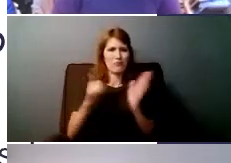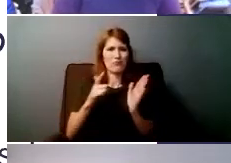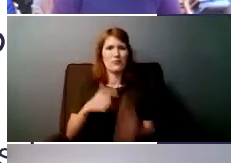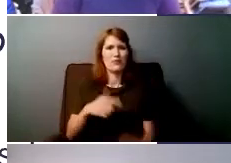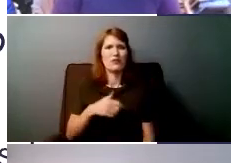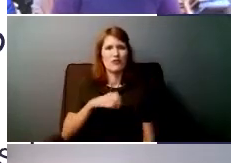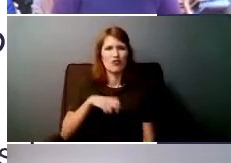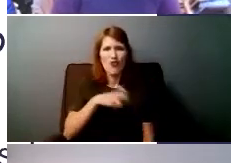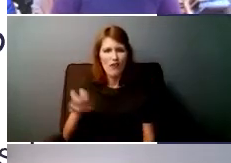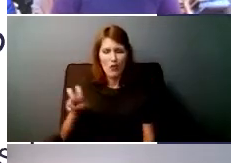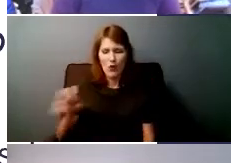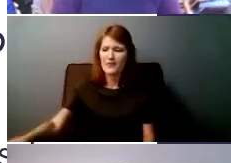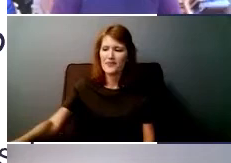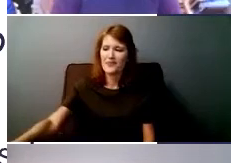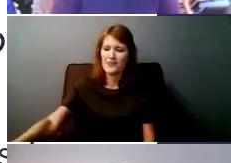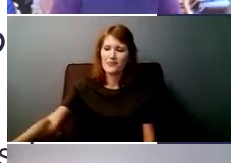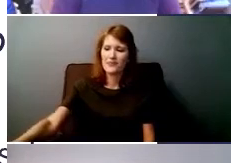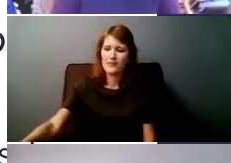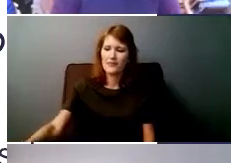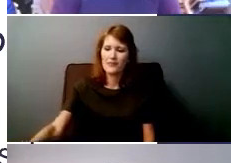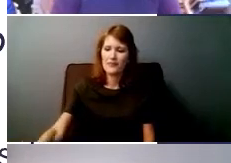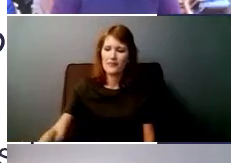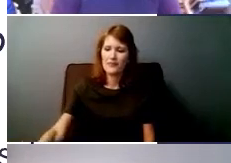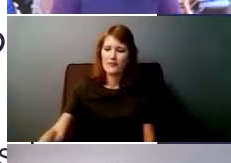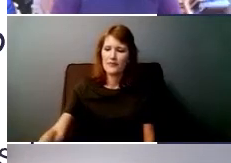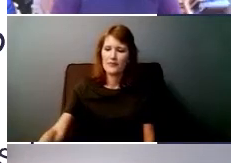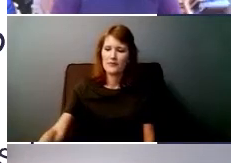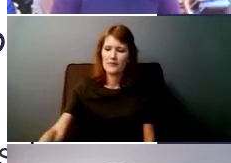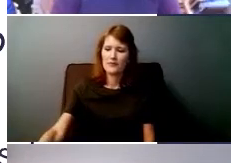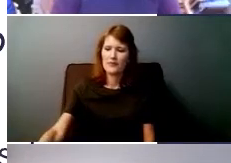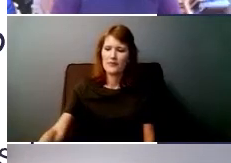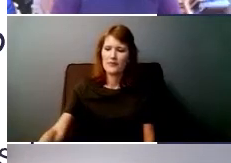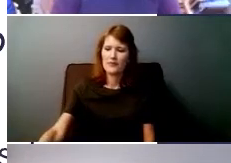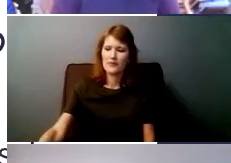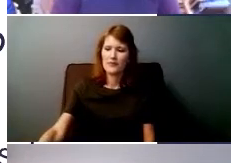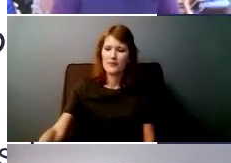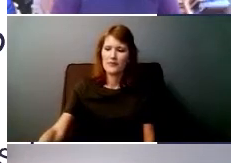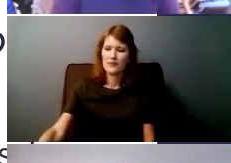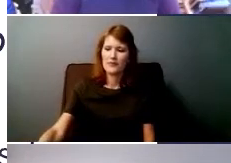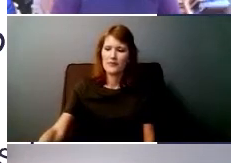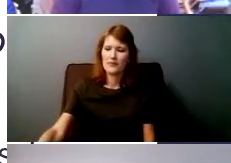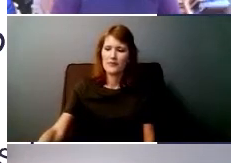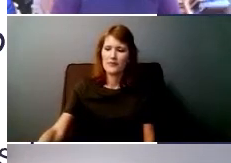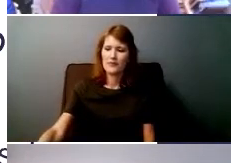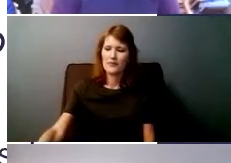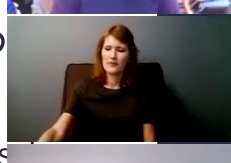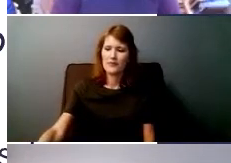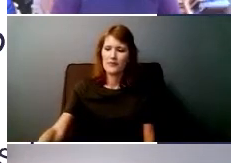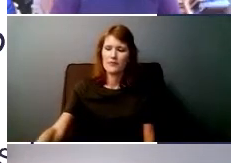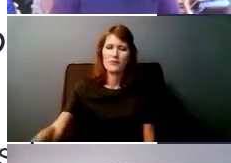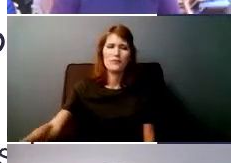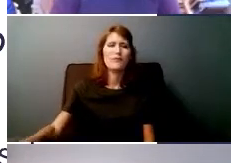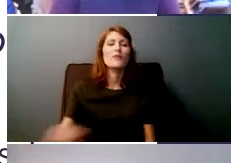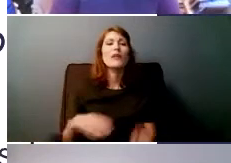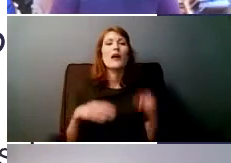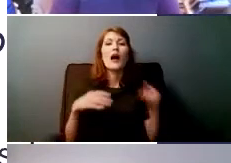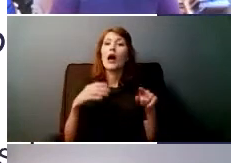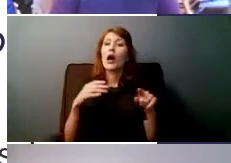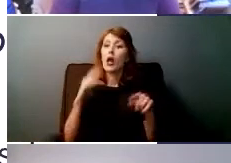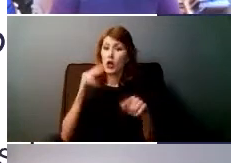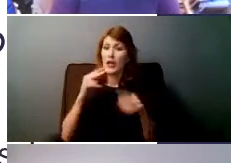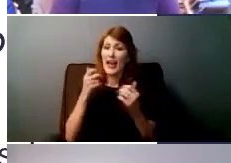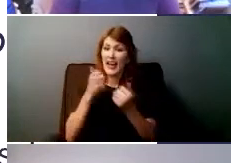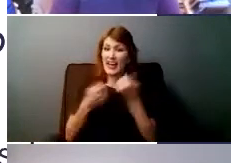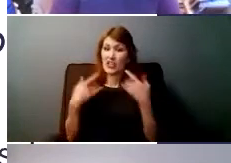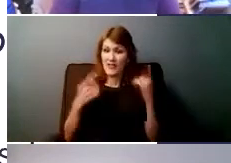so rather than having only a series of Zoom rooms, rather than thinking of their virtual event linearly, they decided